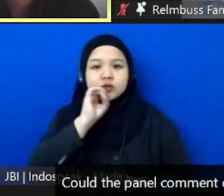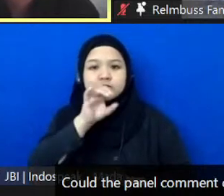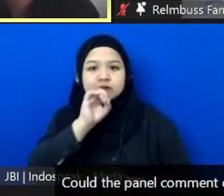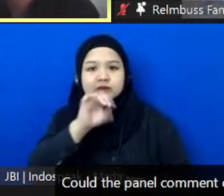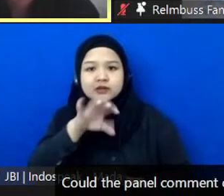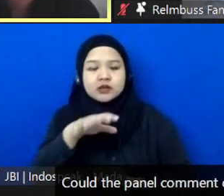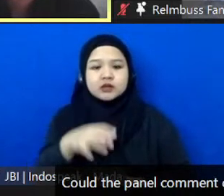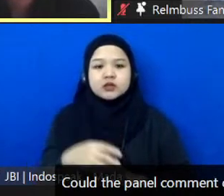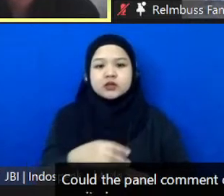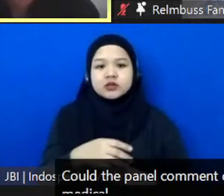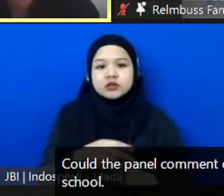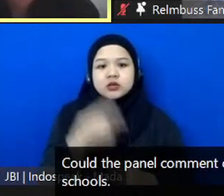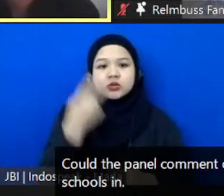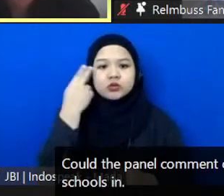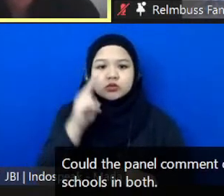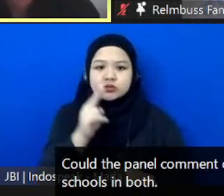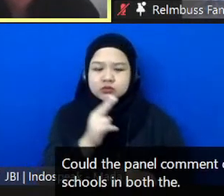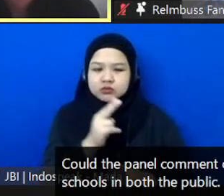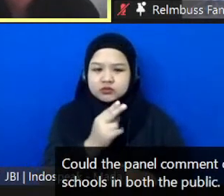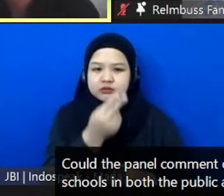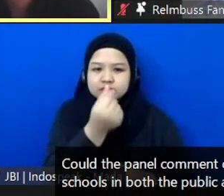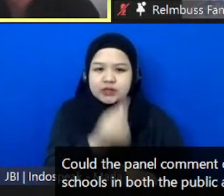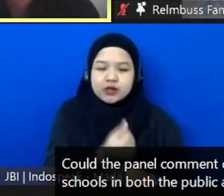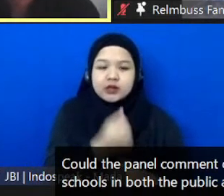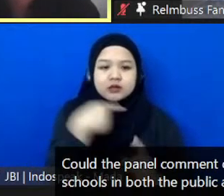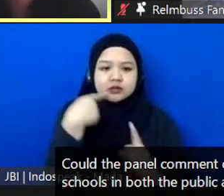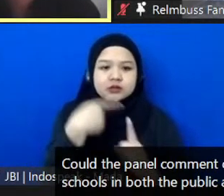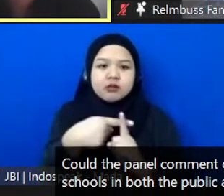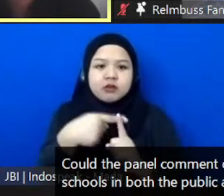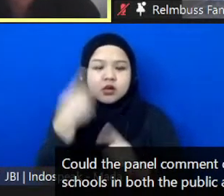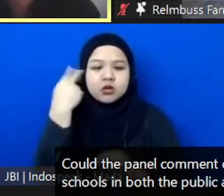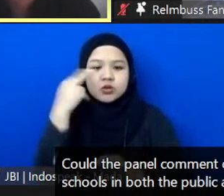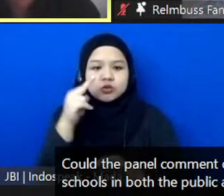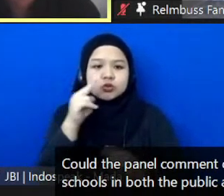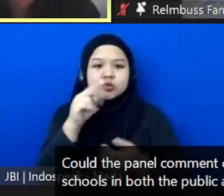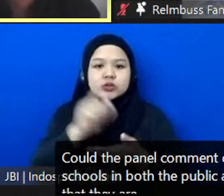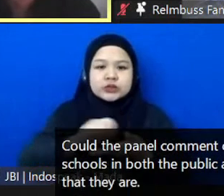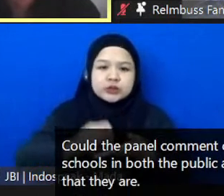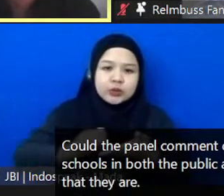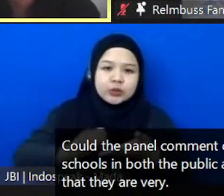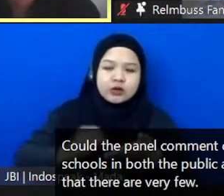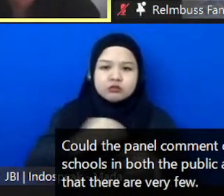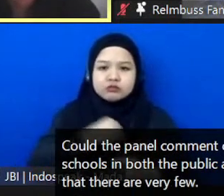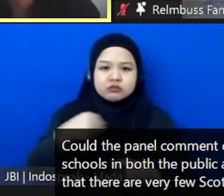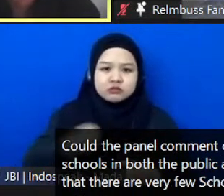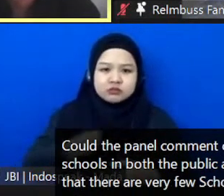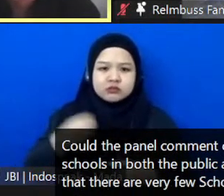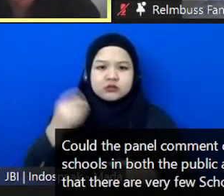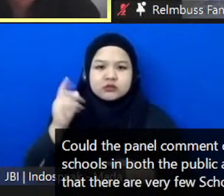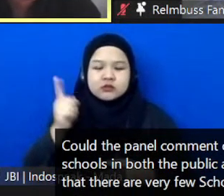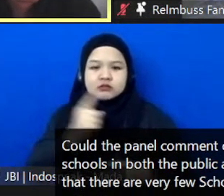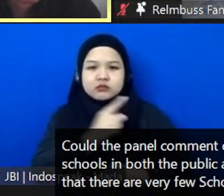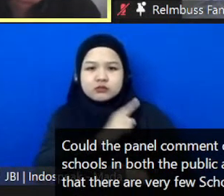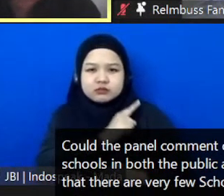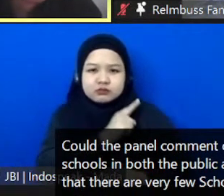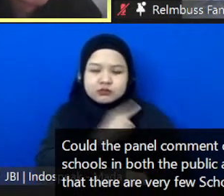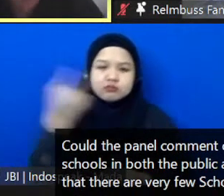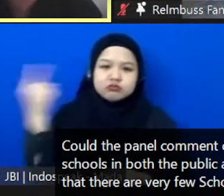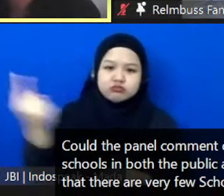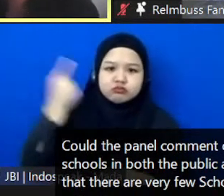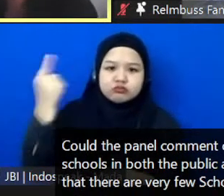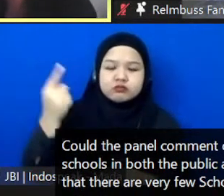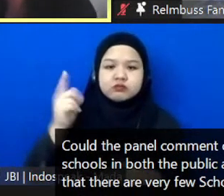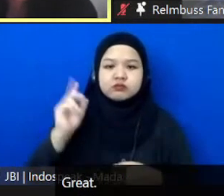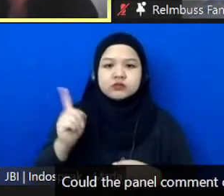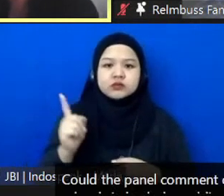charged by medical schools in both the public and the private sector? It seems that there are very few scholarships so the